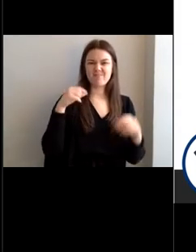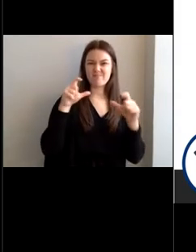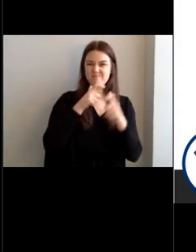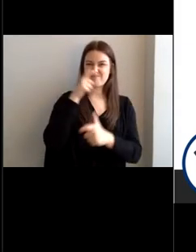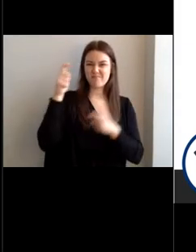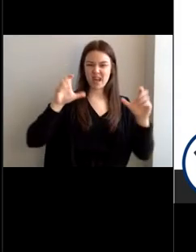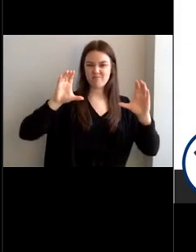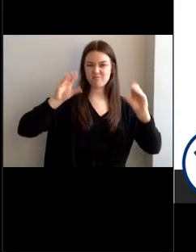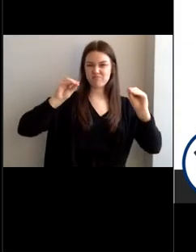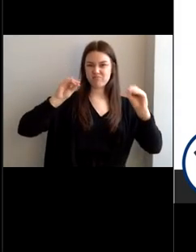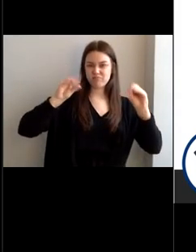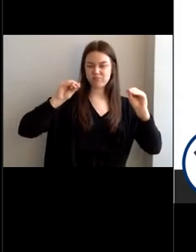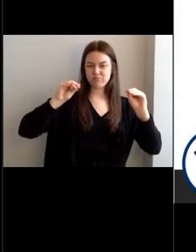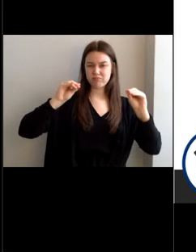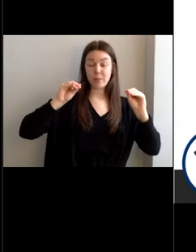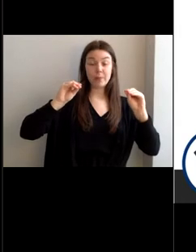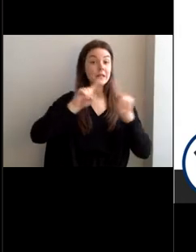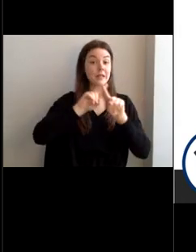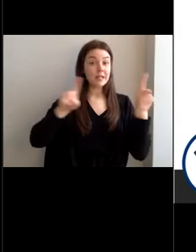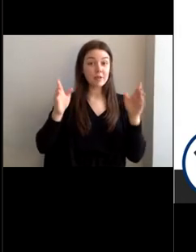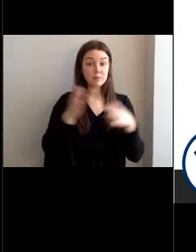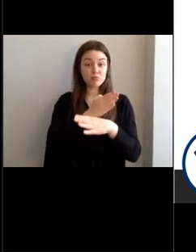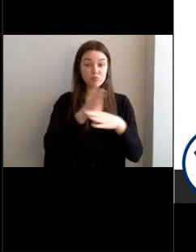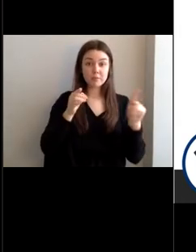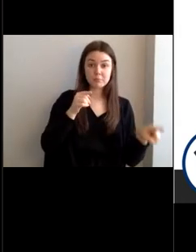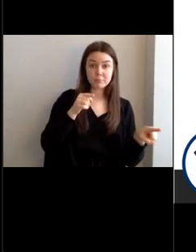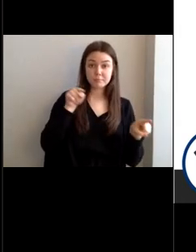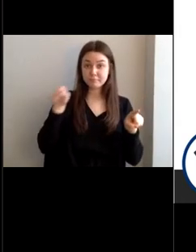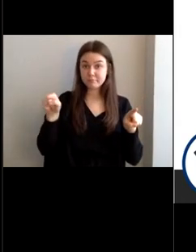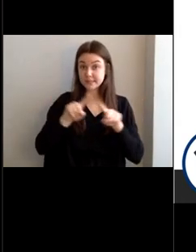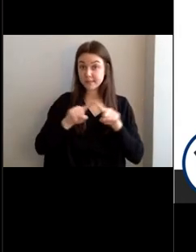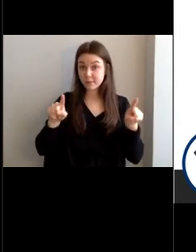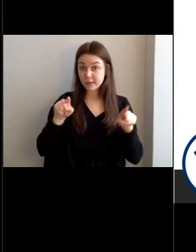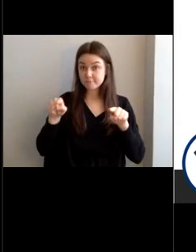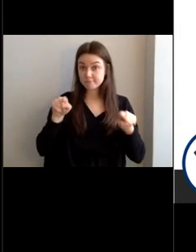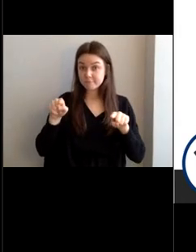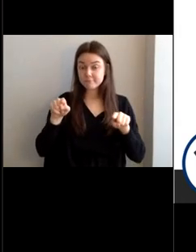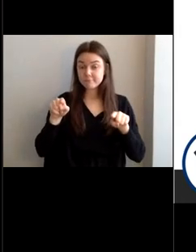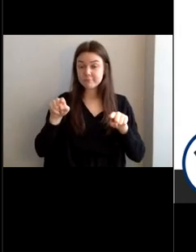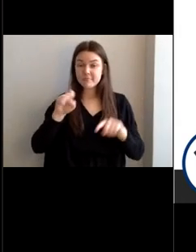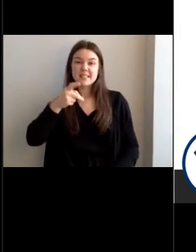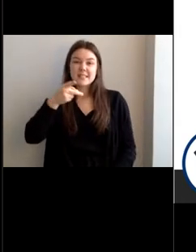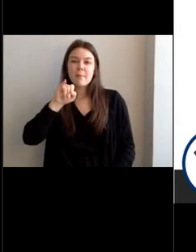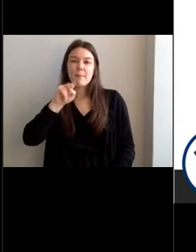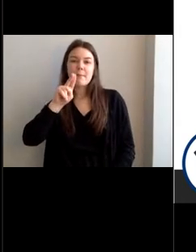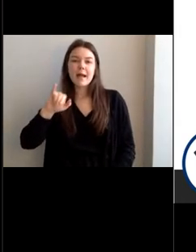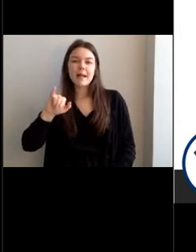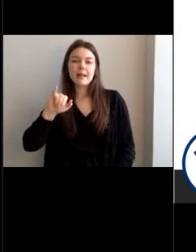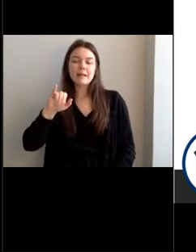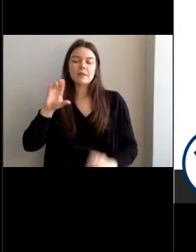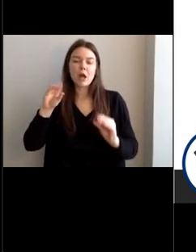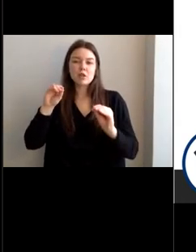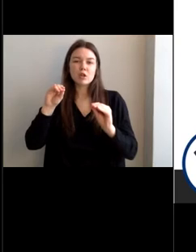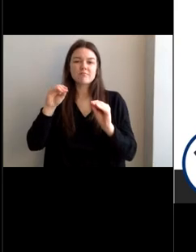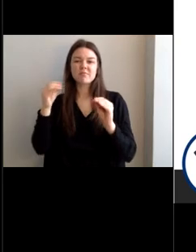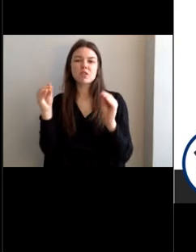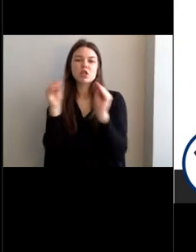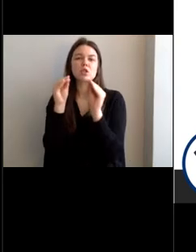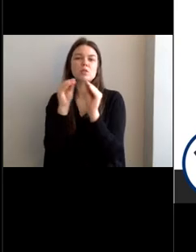And the main difference between the American lobster and the spiny lobster is that the spiny lobster does not have those big pincher